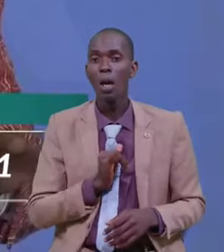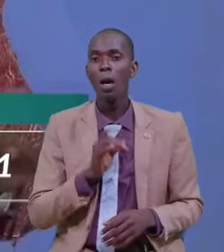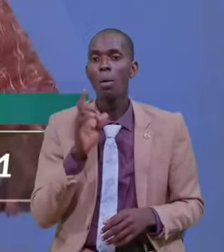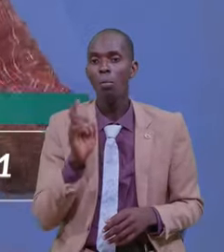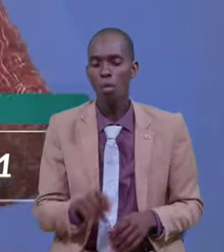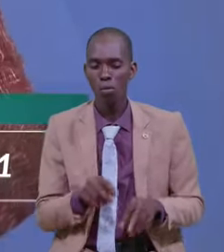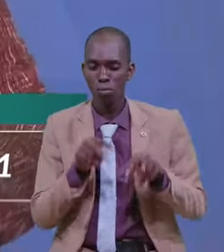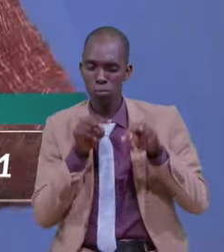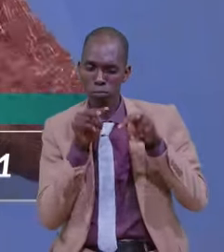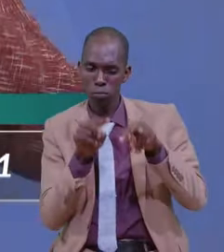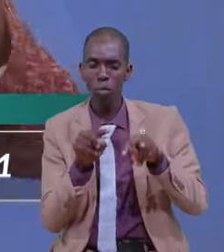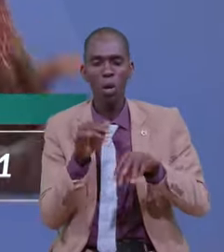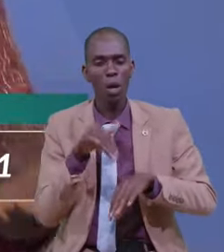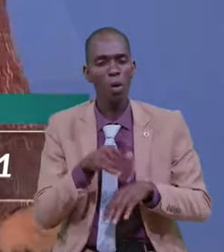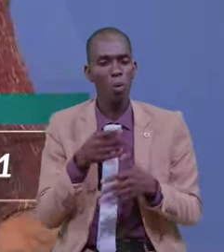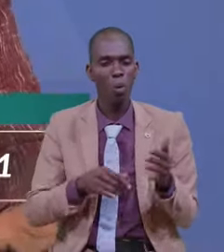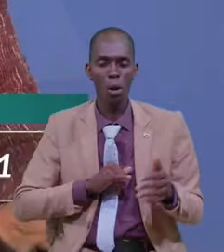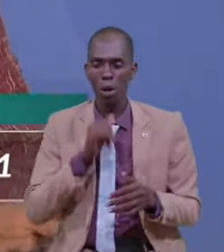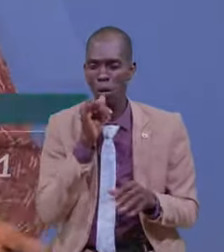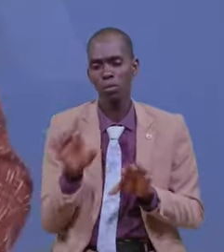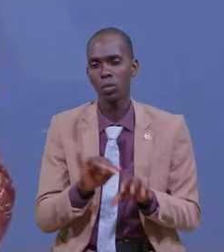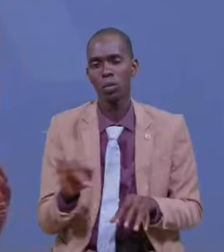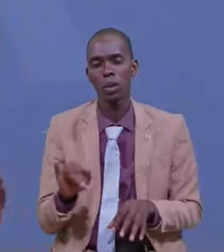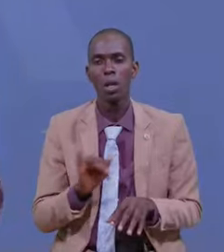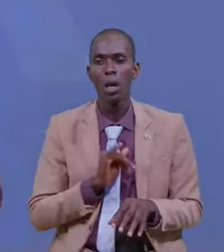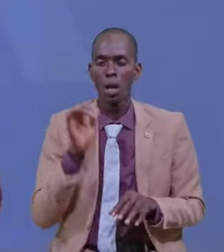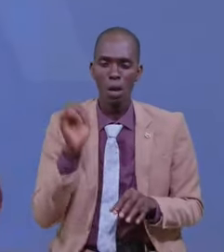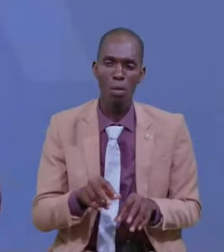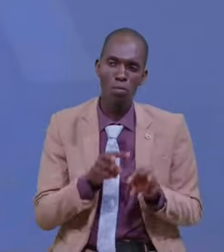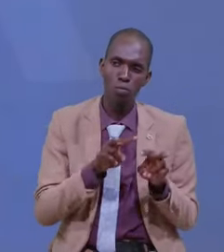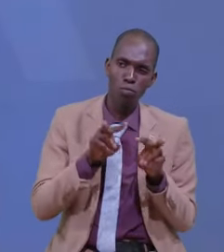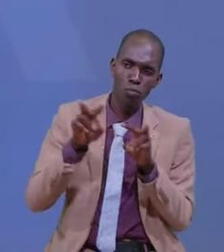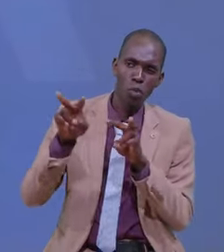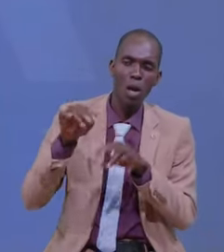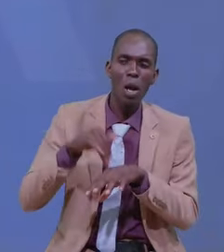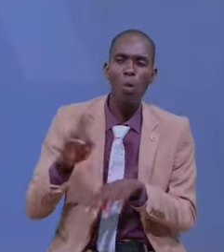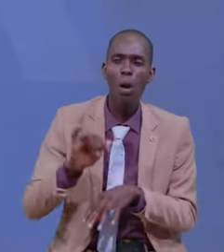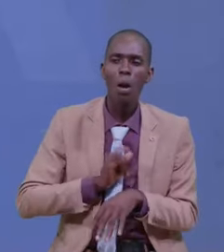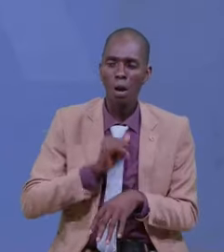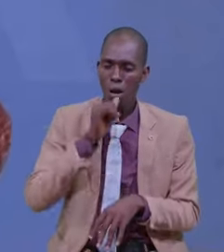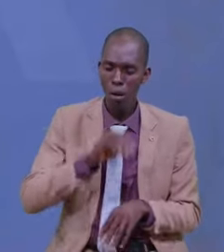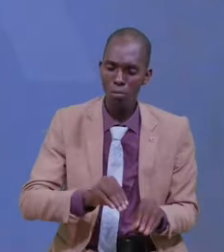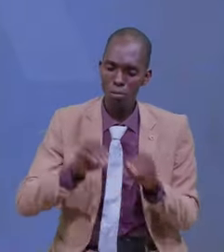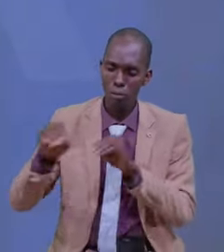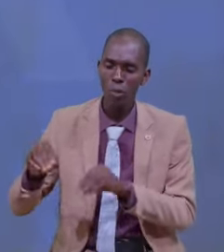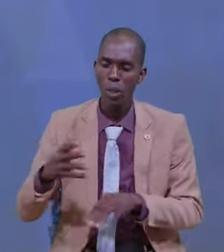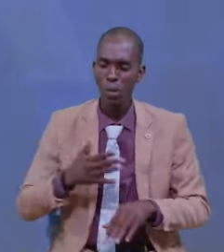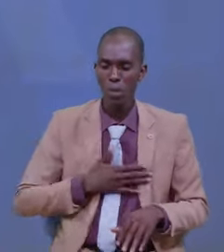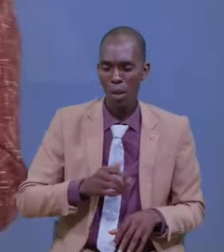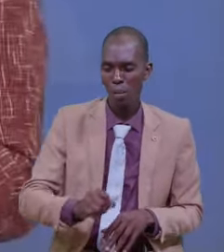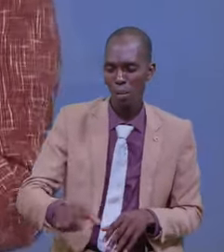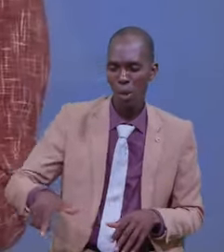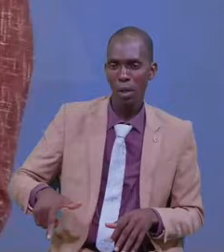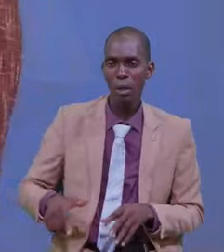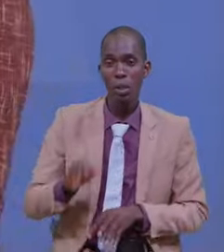doing. I must look at where I am planting the seed. If I see that